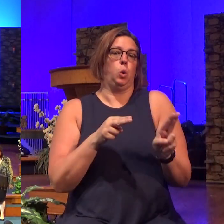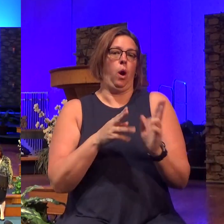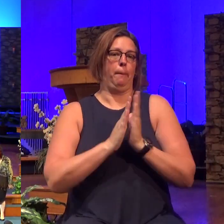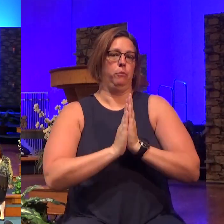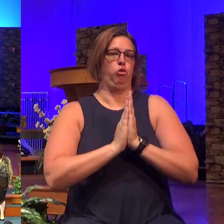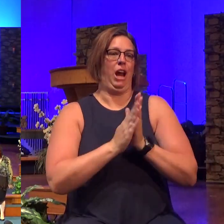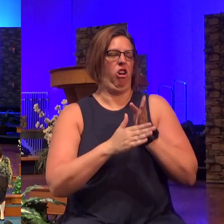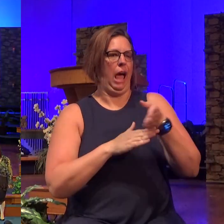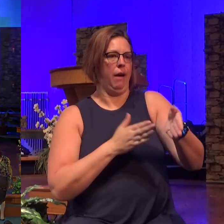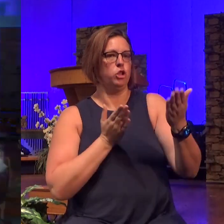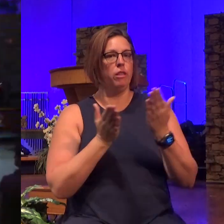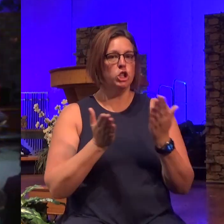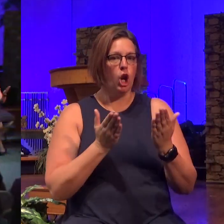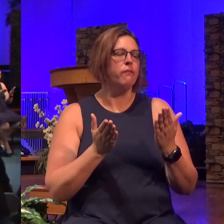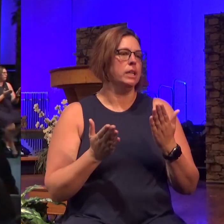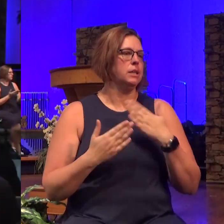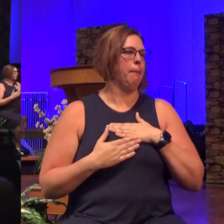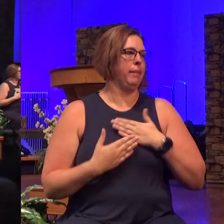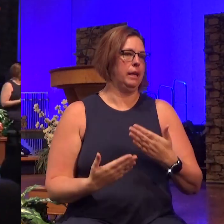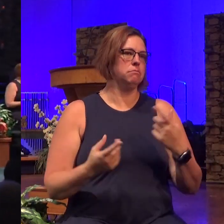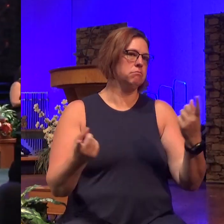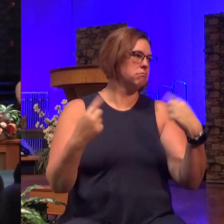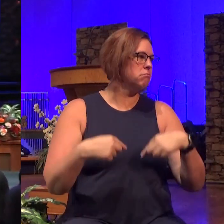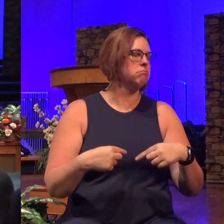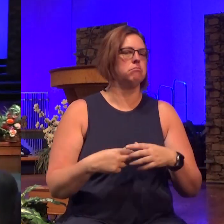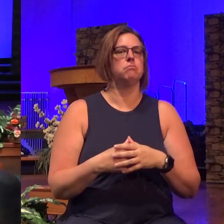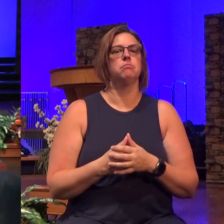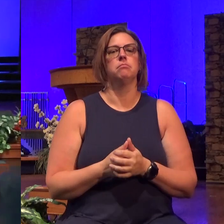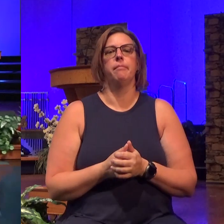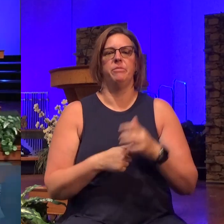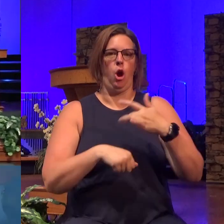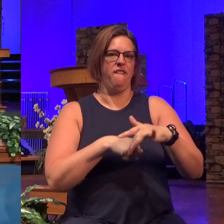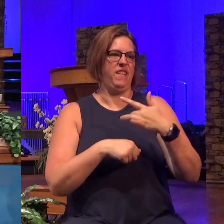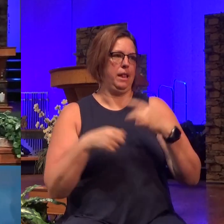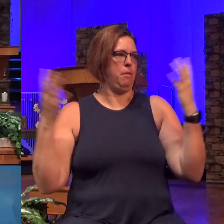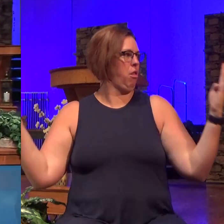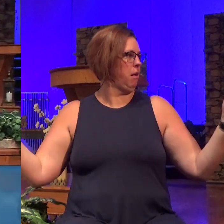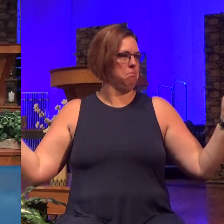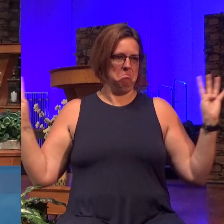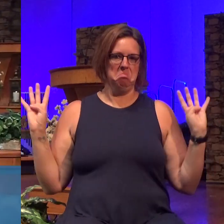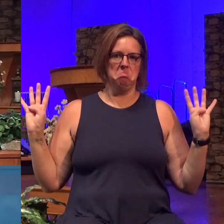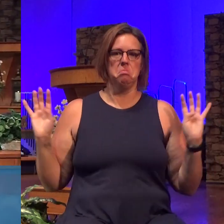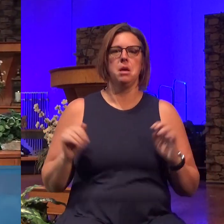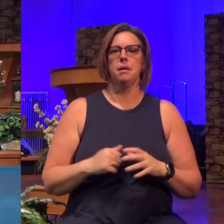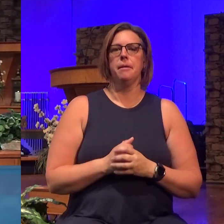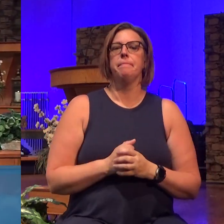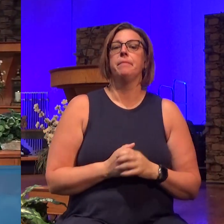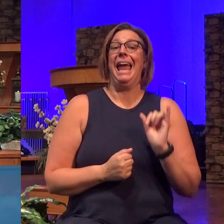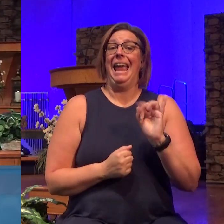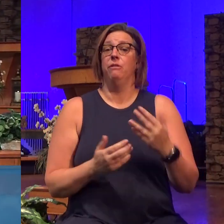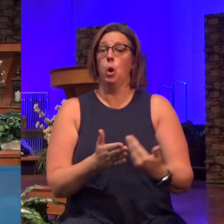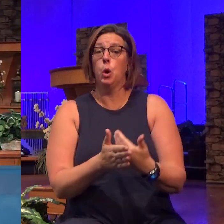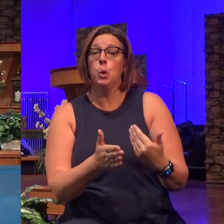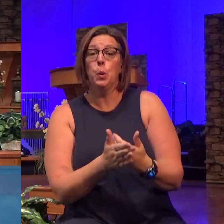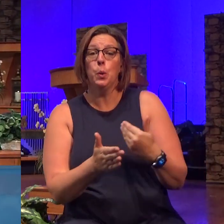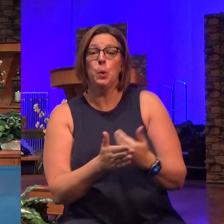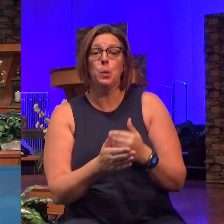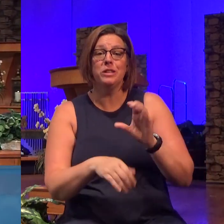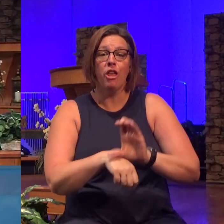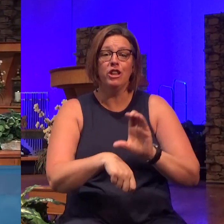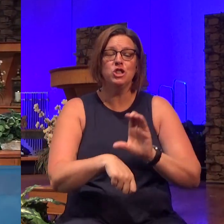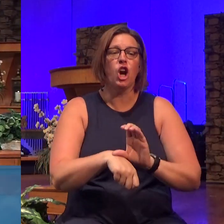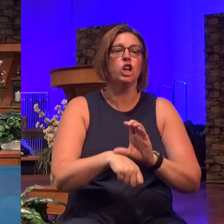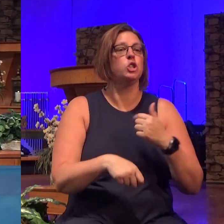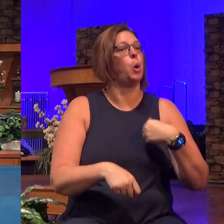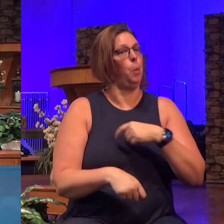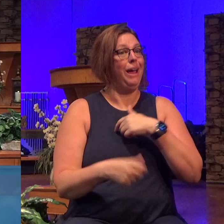the service, please just come down, and they will be available on both sides of the platform here. And also, if you are new to Mile High Church,